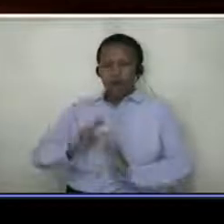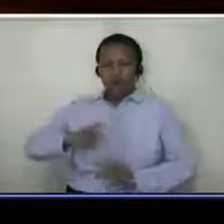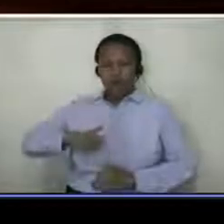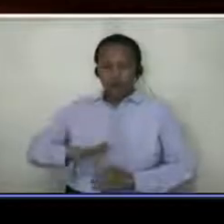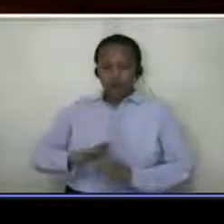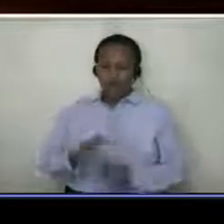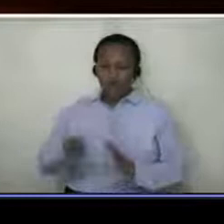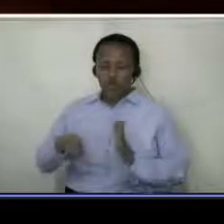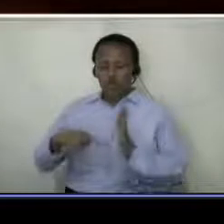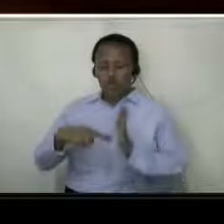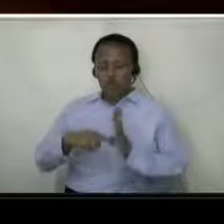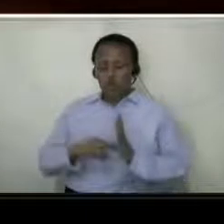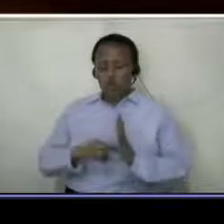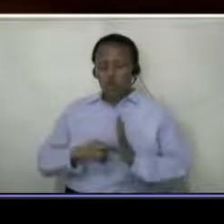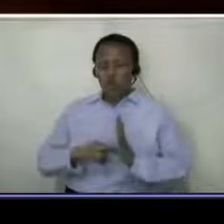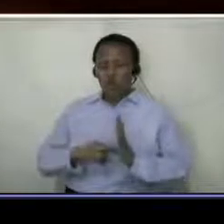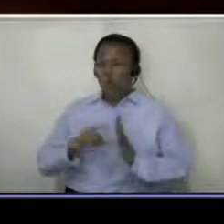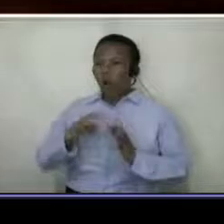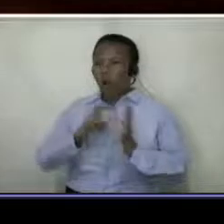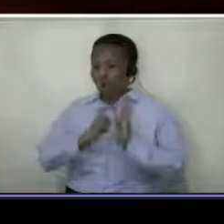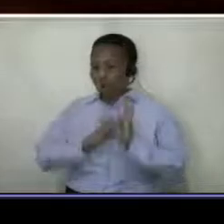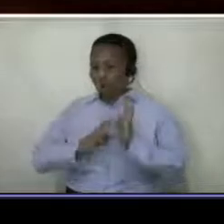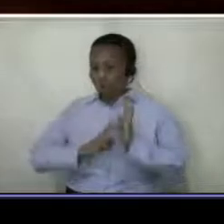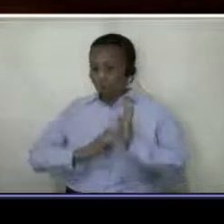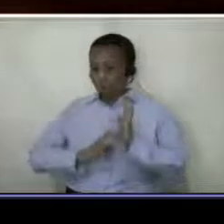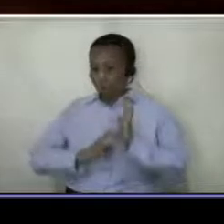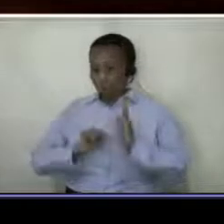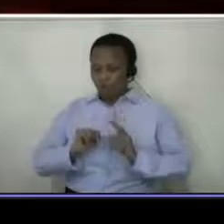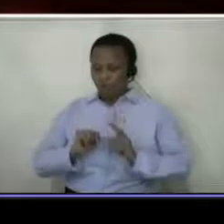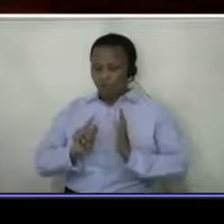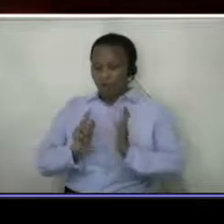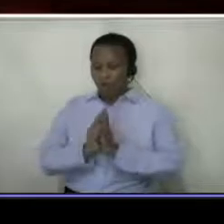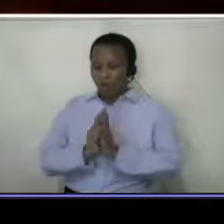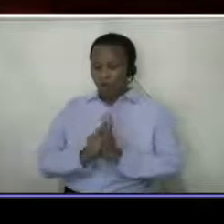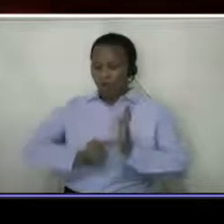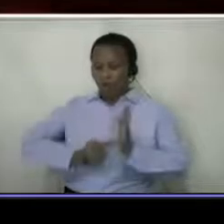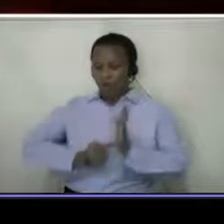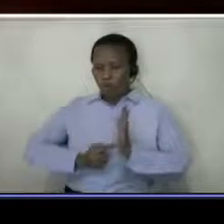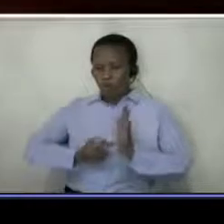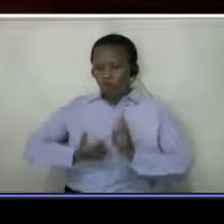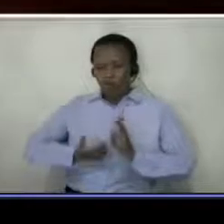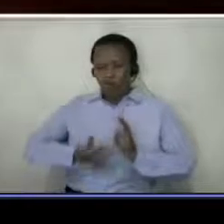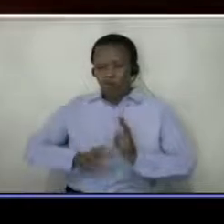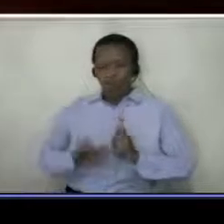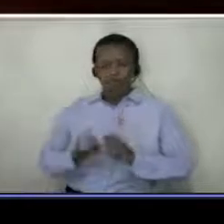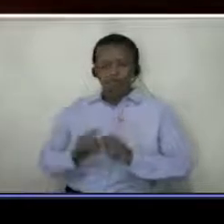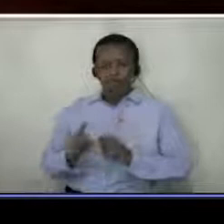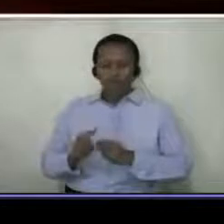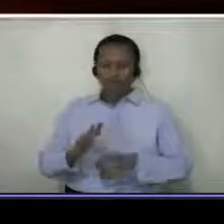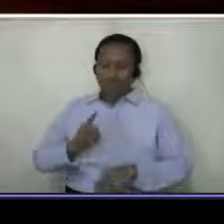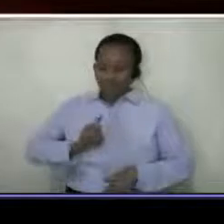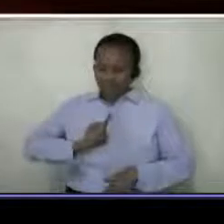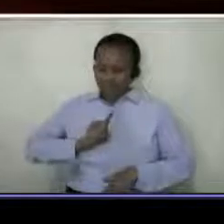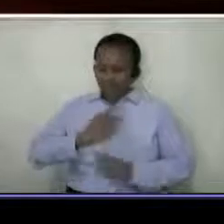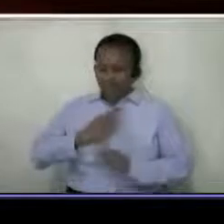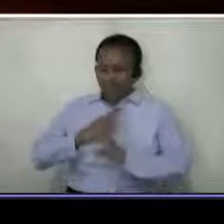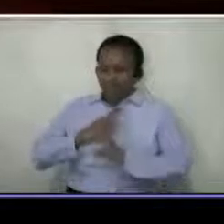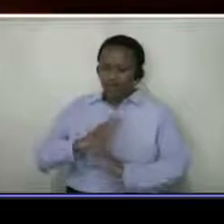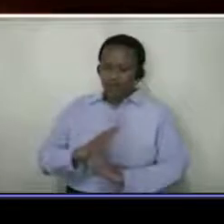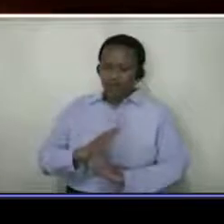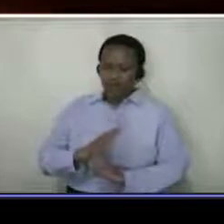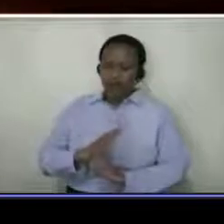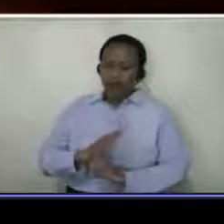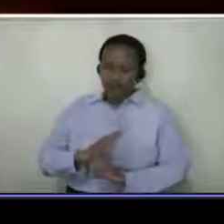rule of law and every person or entity's right to defend themselves in court, it is our plea and suggestion that courts